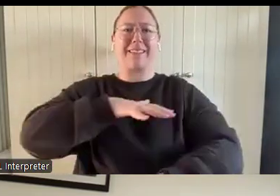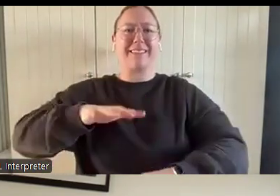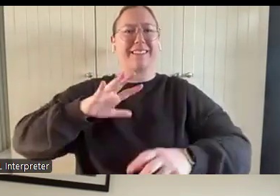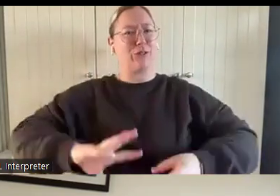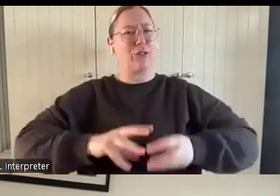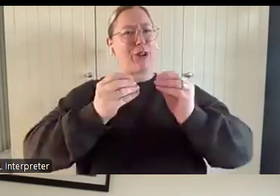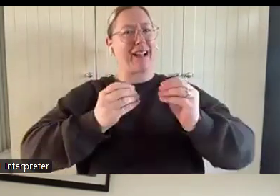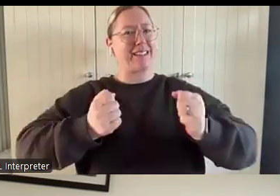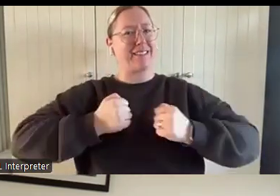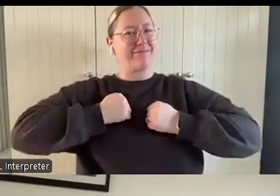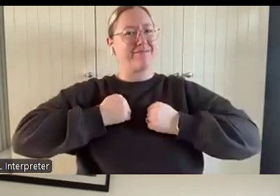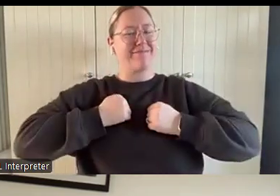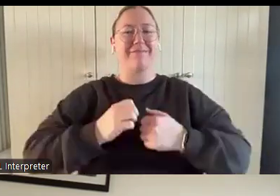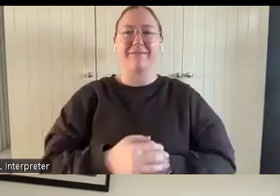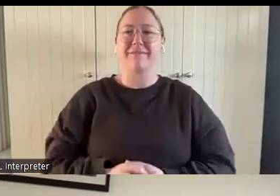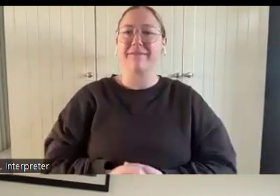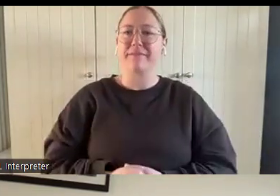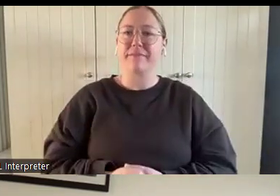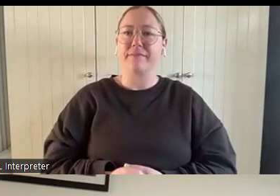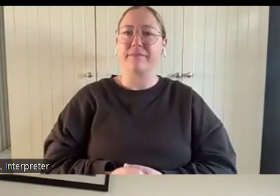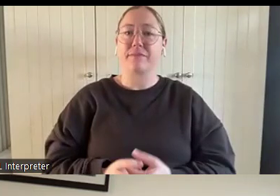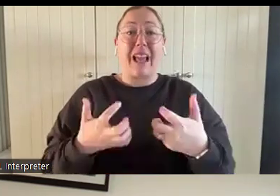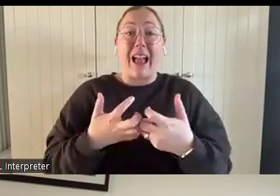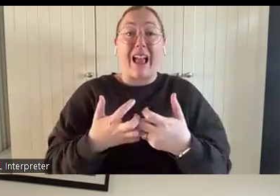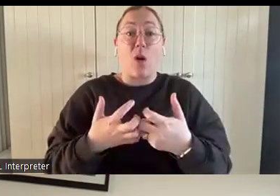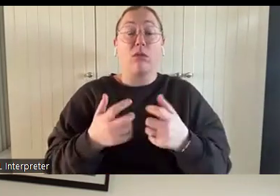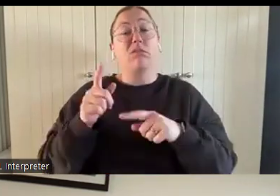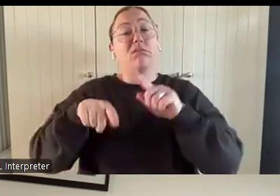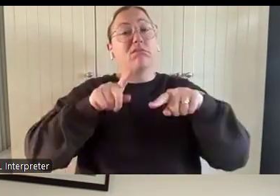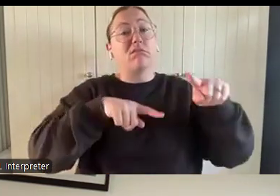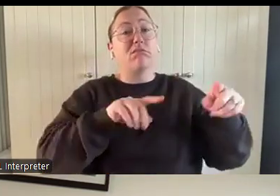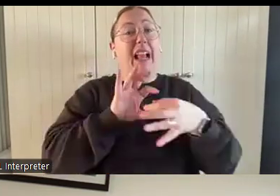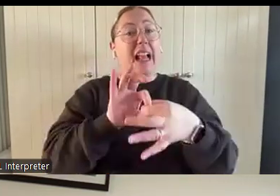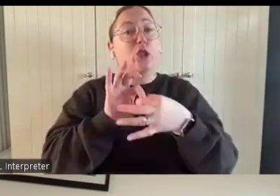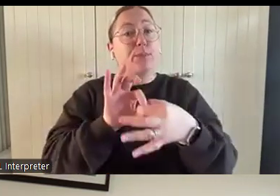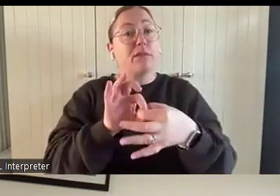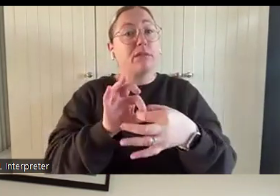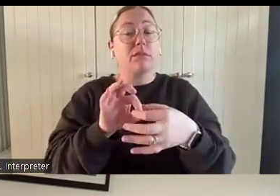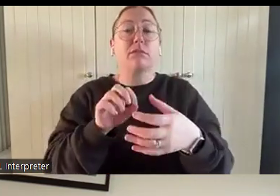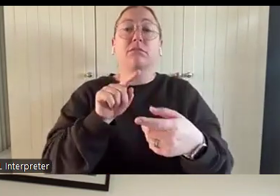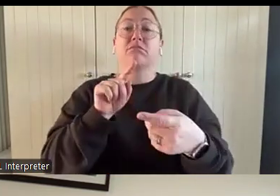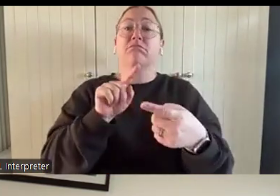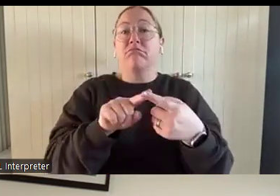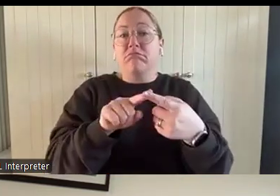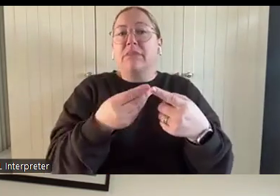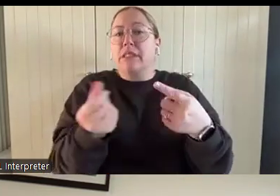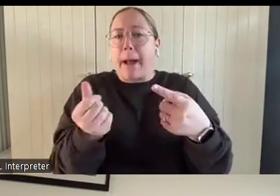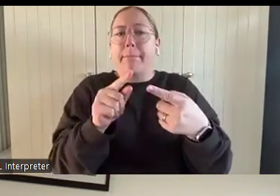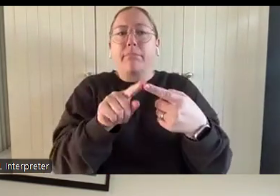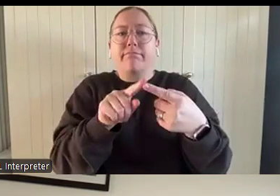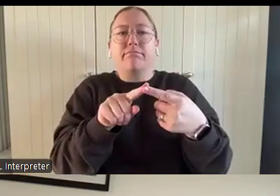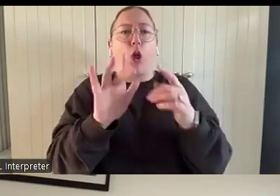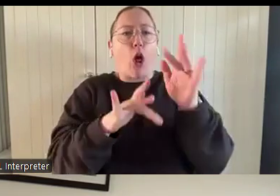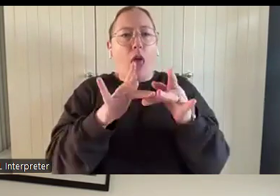we did this, we used a variety of engagement methods. Some people contributed in live online